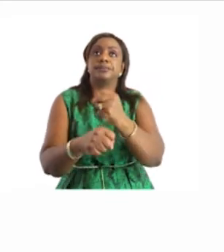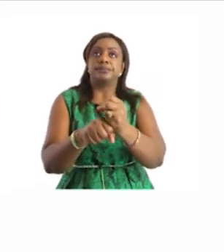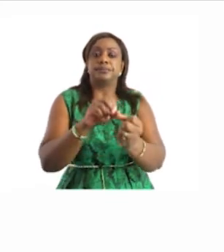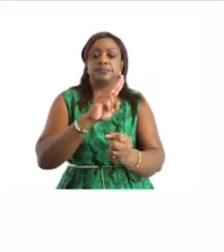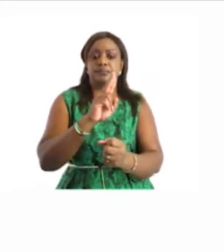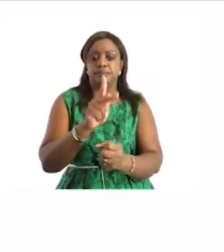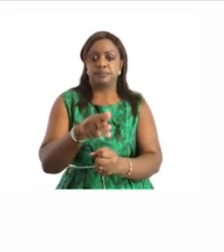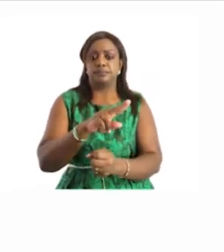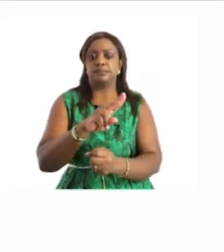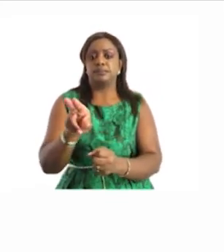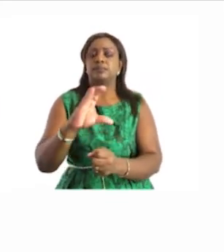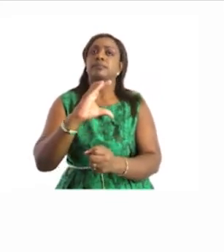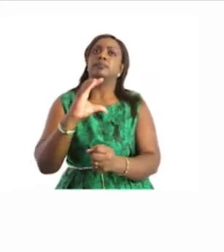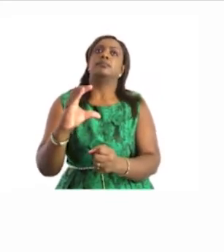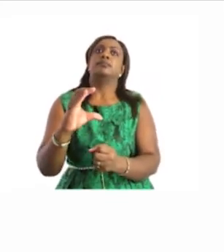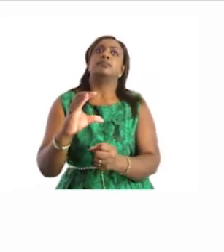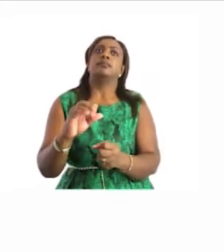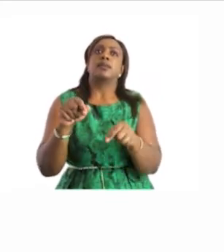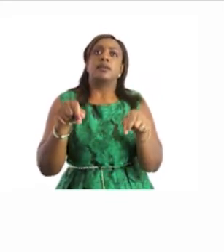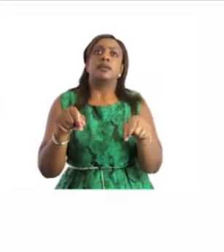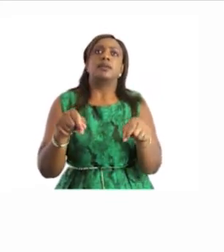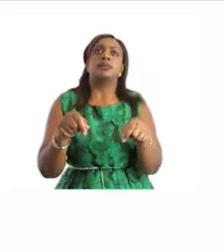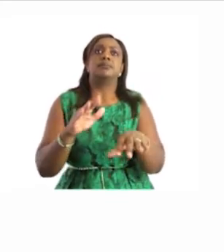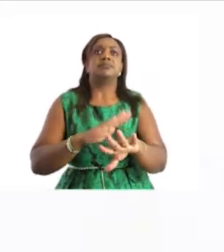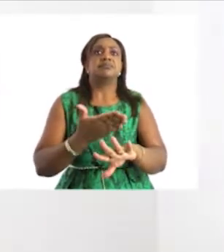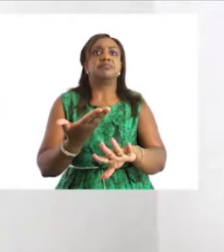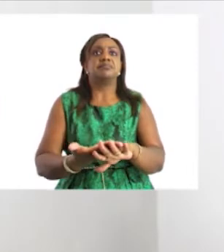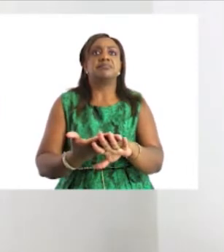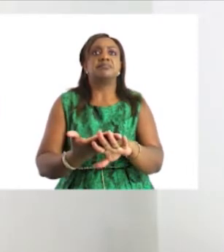system at the same time. Well, here,